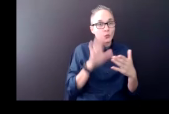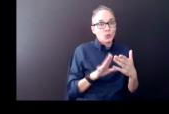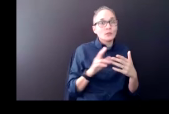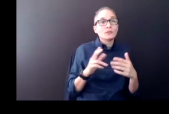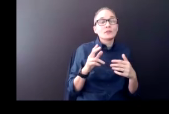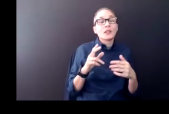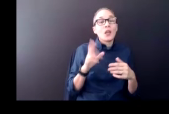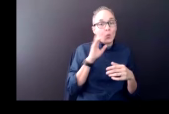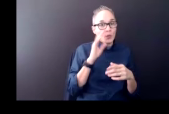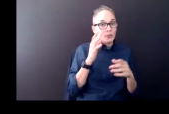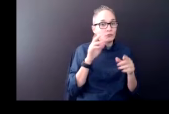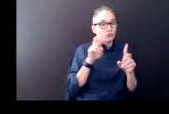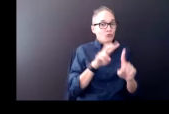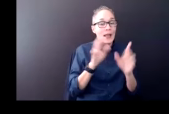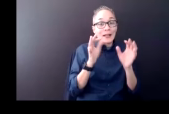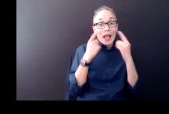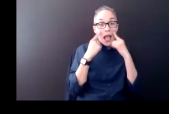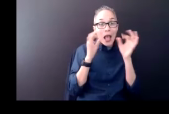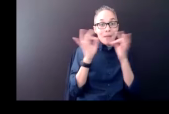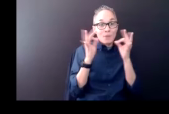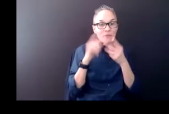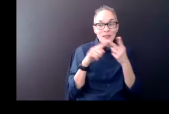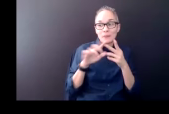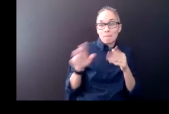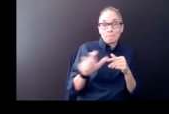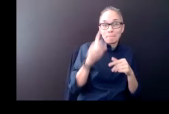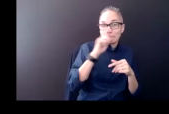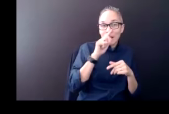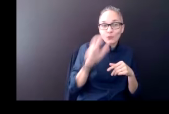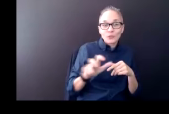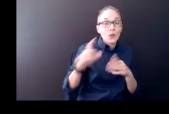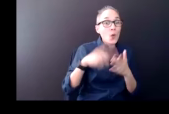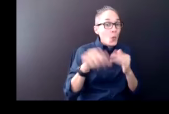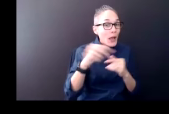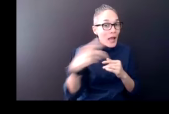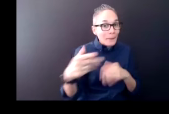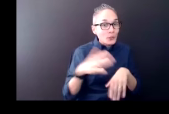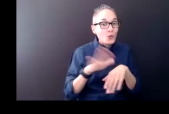tracked eye movement, mouse movement, even like checked what applications they had on their computer.